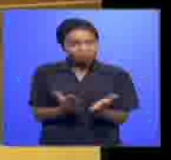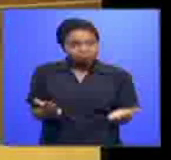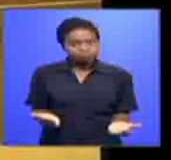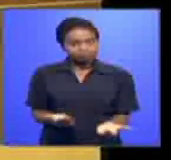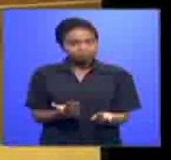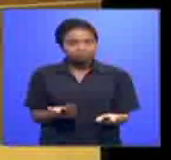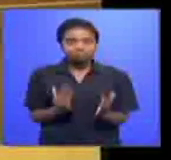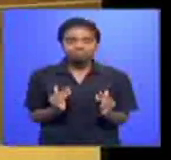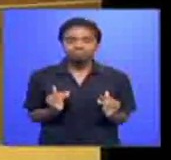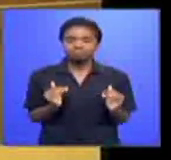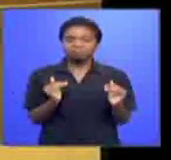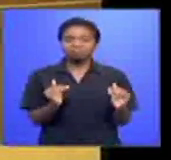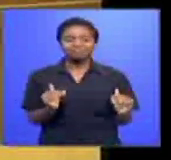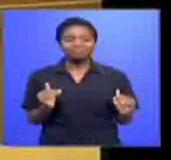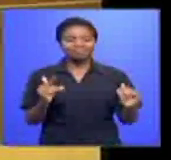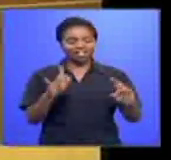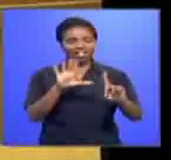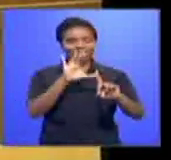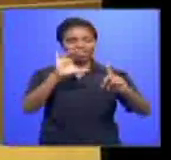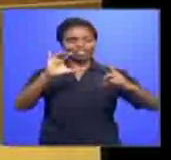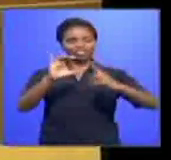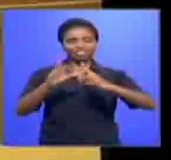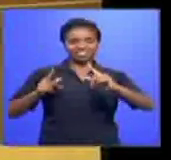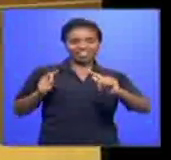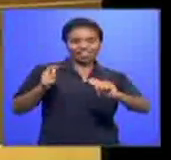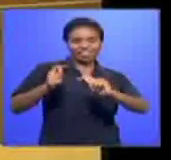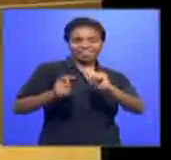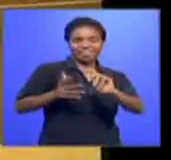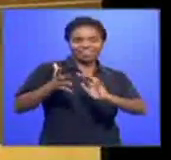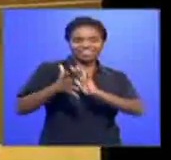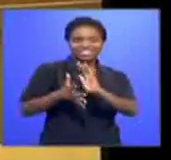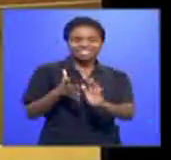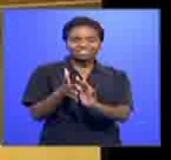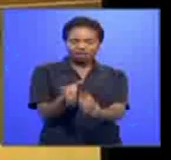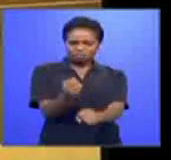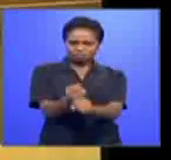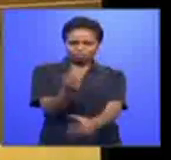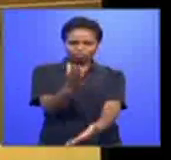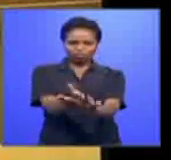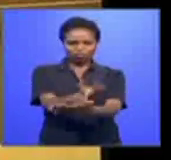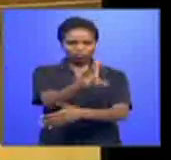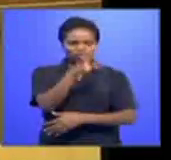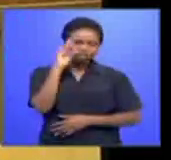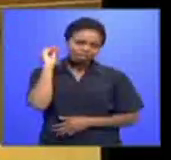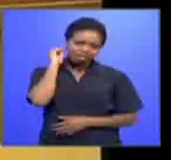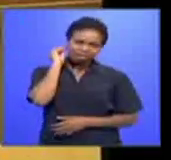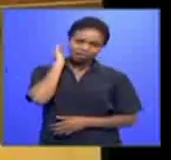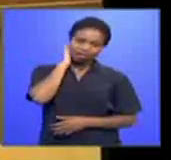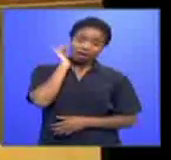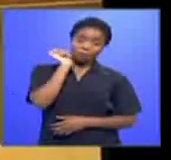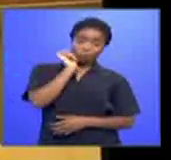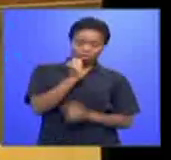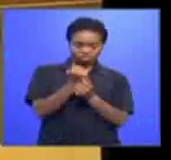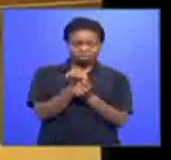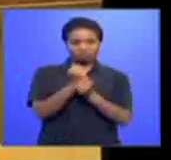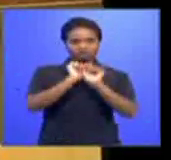our country's cultural heritage, with particular emphasis on our liberation